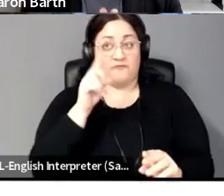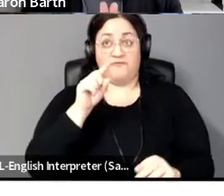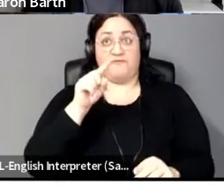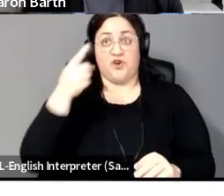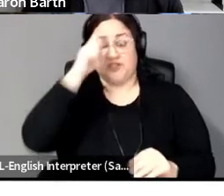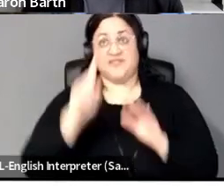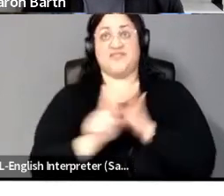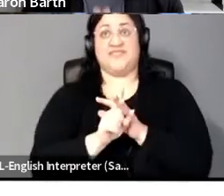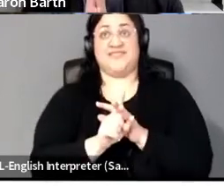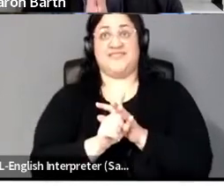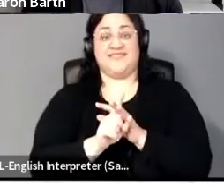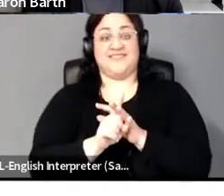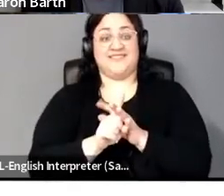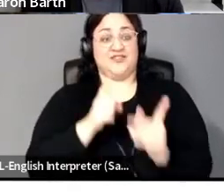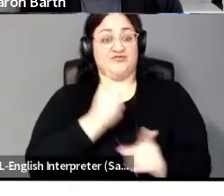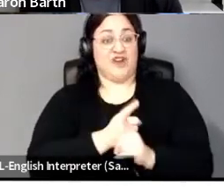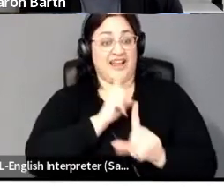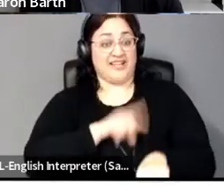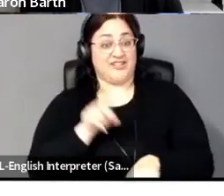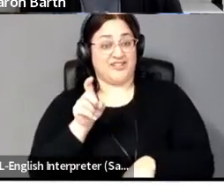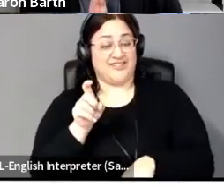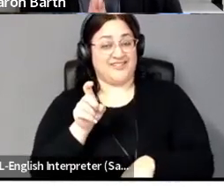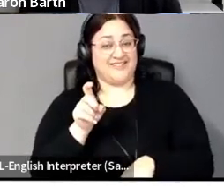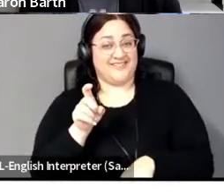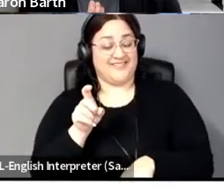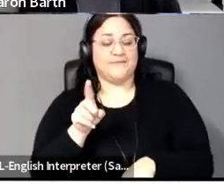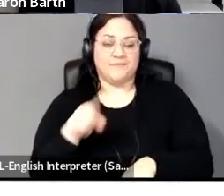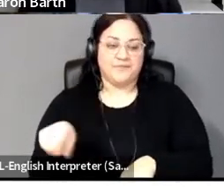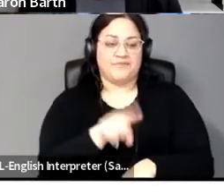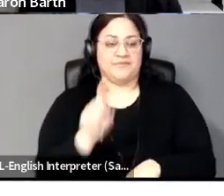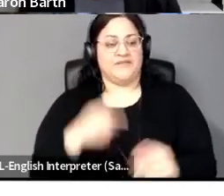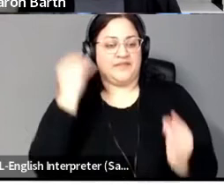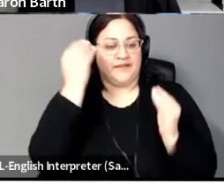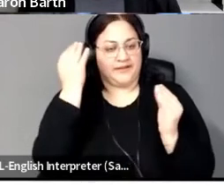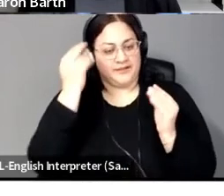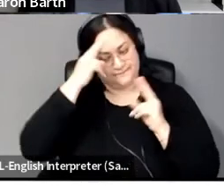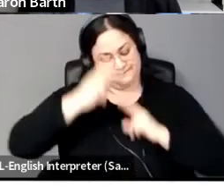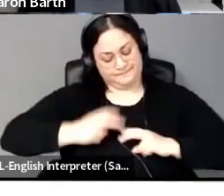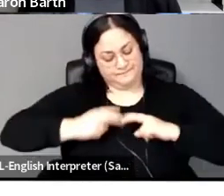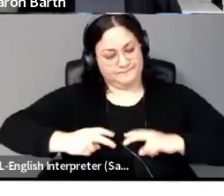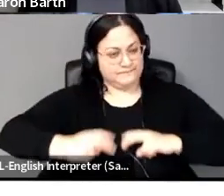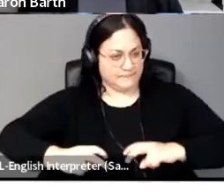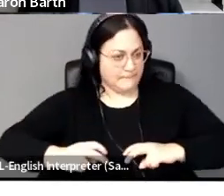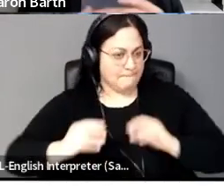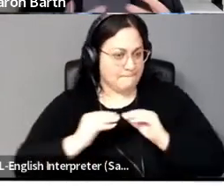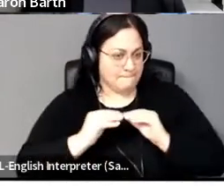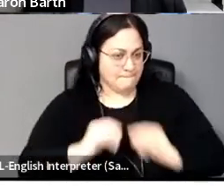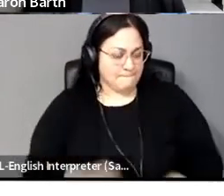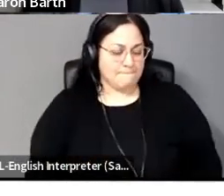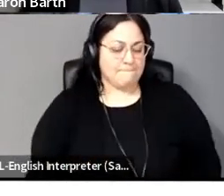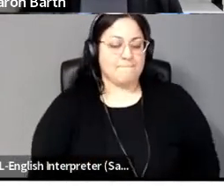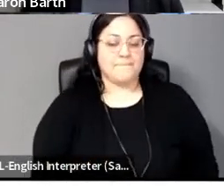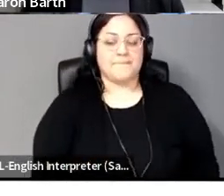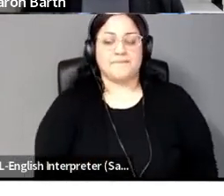is the following question is, am I too focused on the first thing that comes to mind, right? So